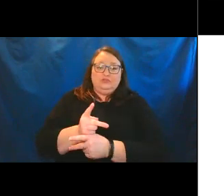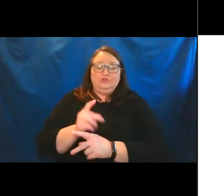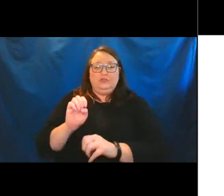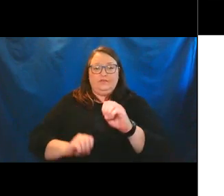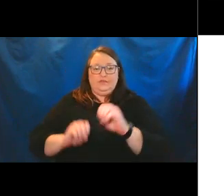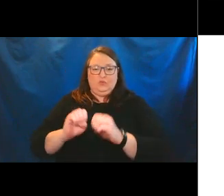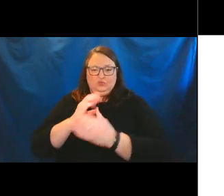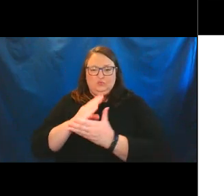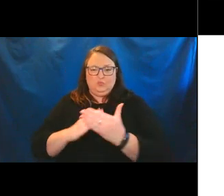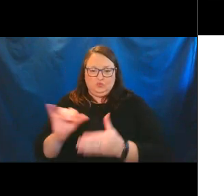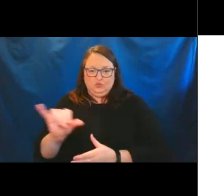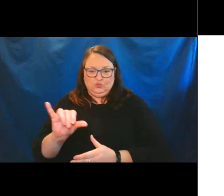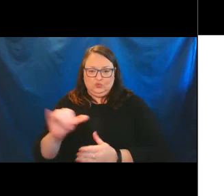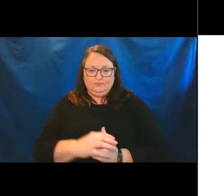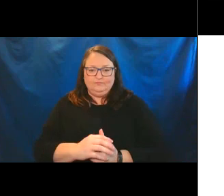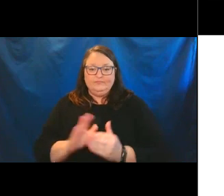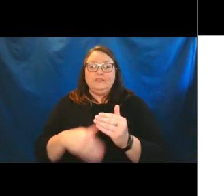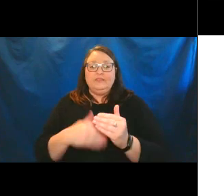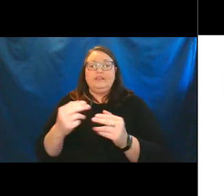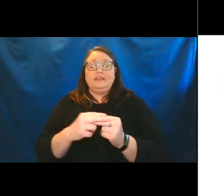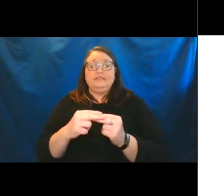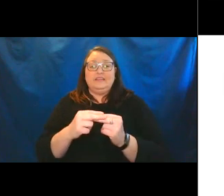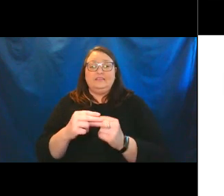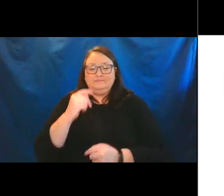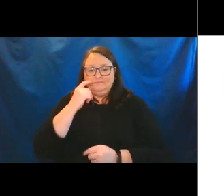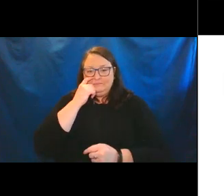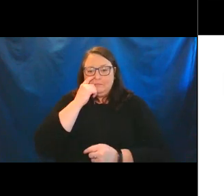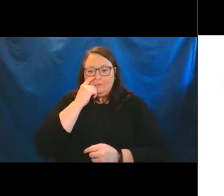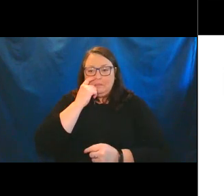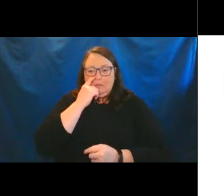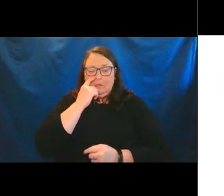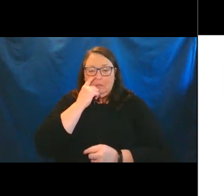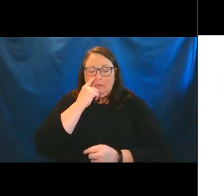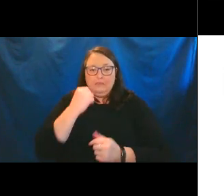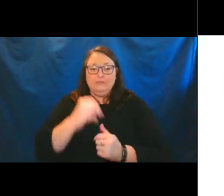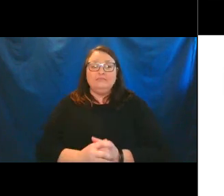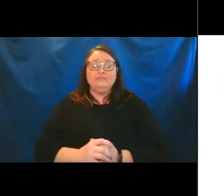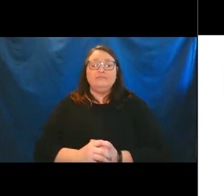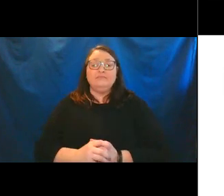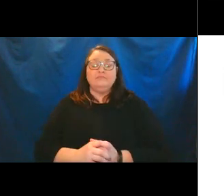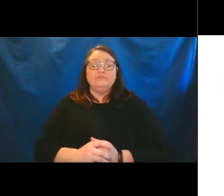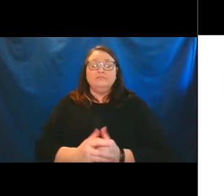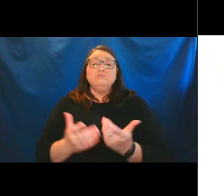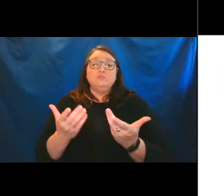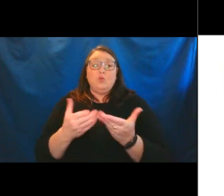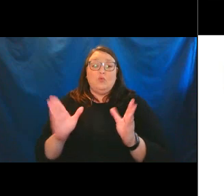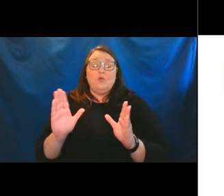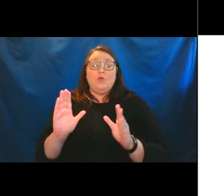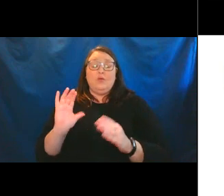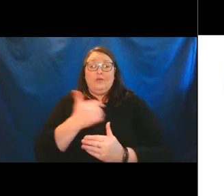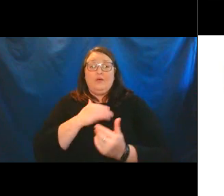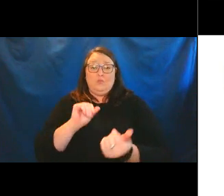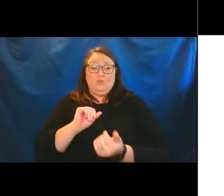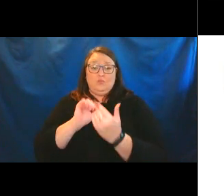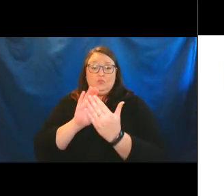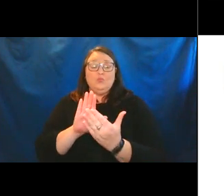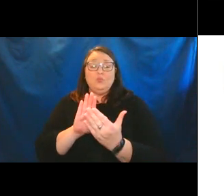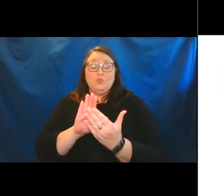components. Next slide. overall, the approach that we